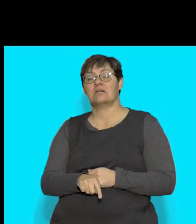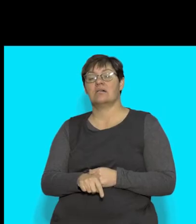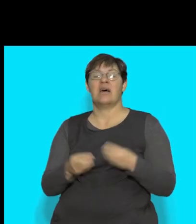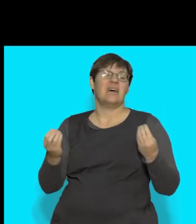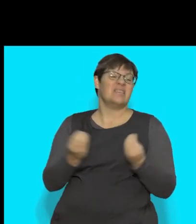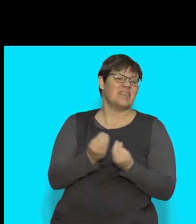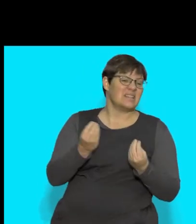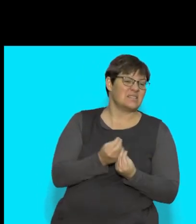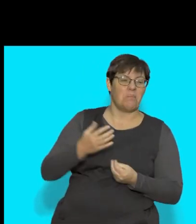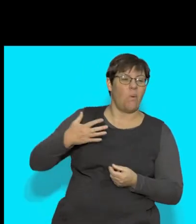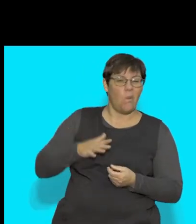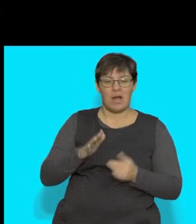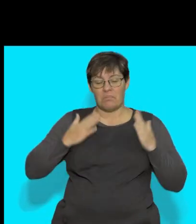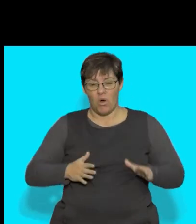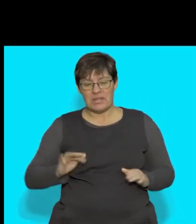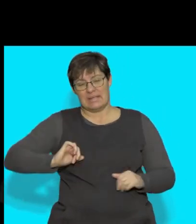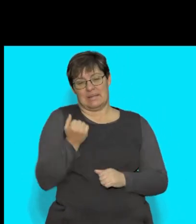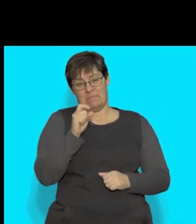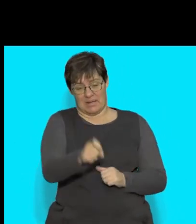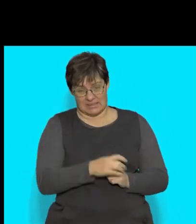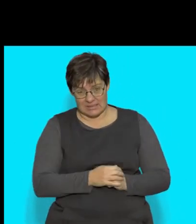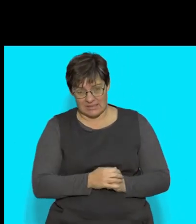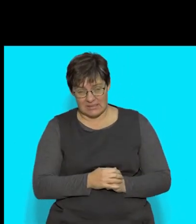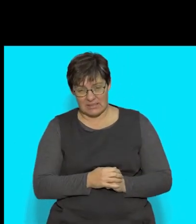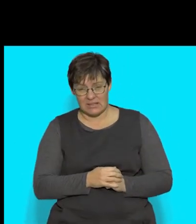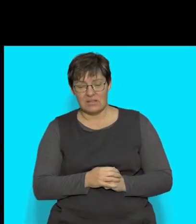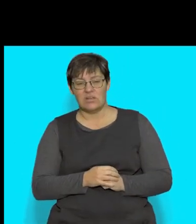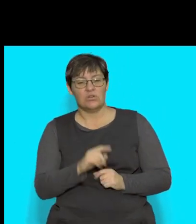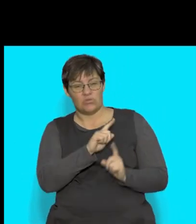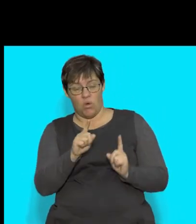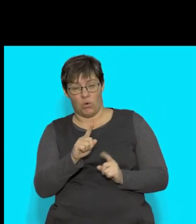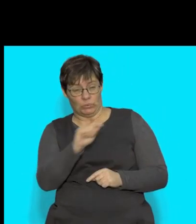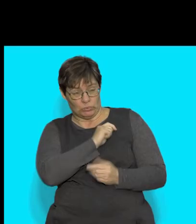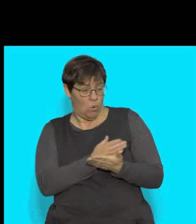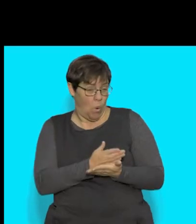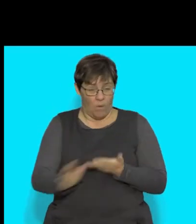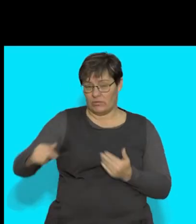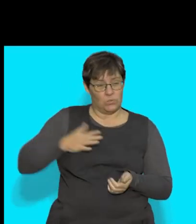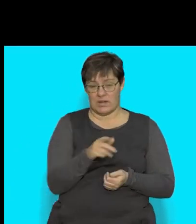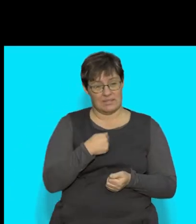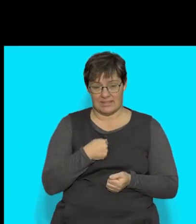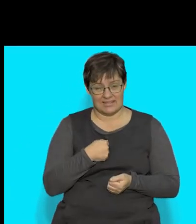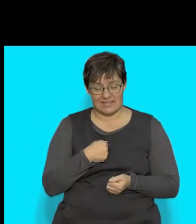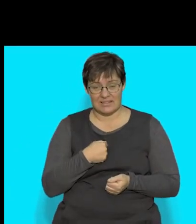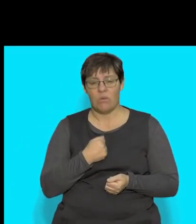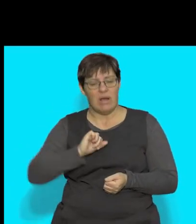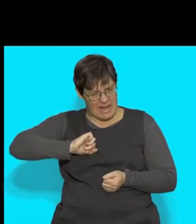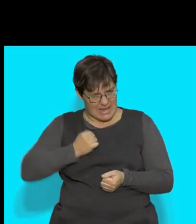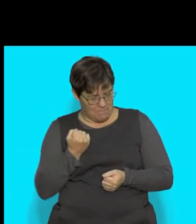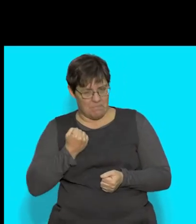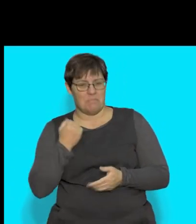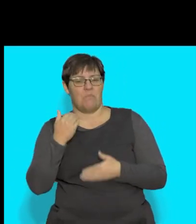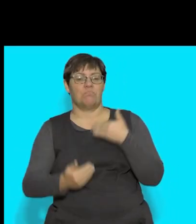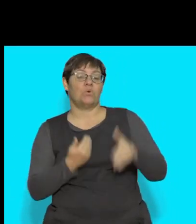definitely not going to want to get rid of them. So I'm going to keep that in a process called, all right, the